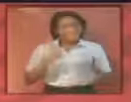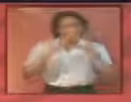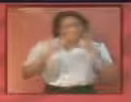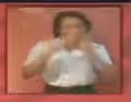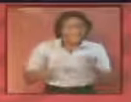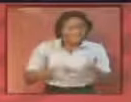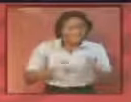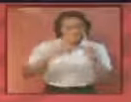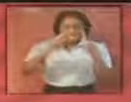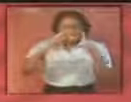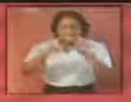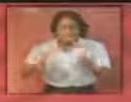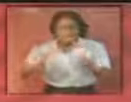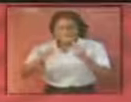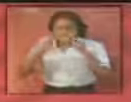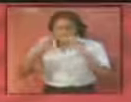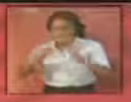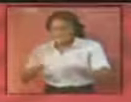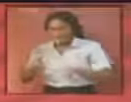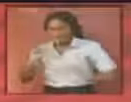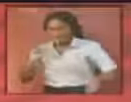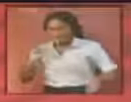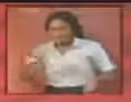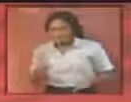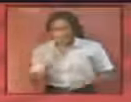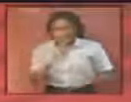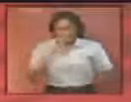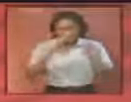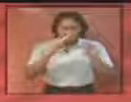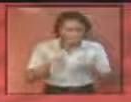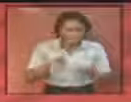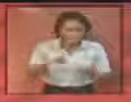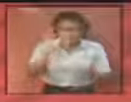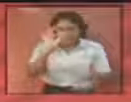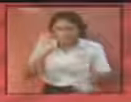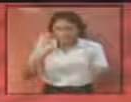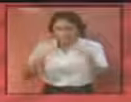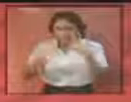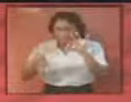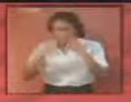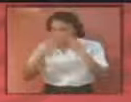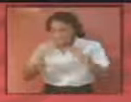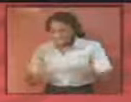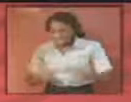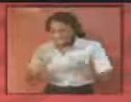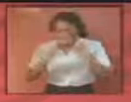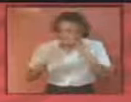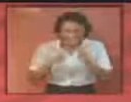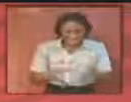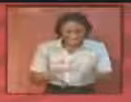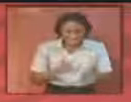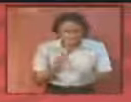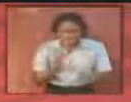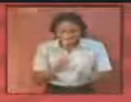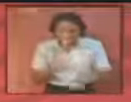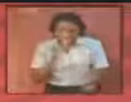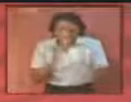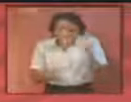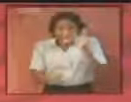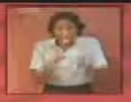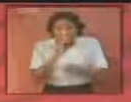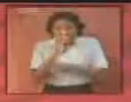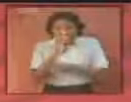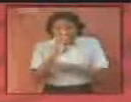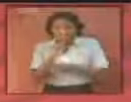in a random selection of community samples using a technique called whole genome sequencing.